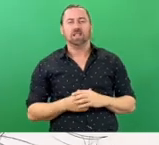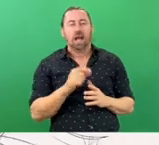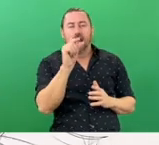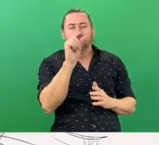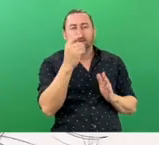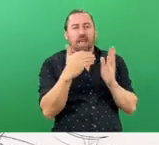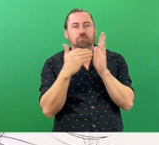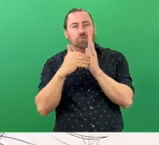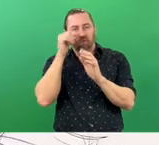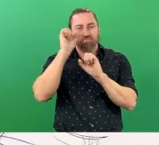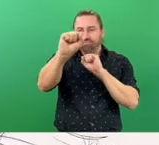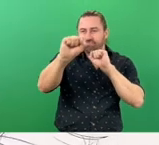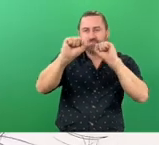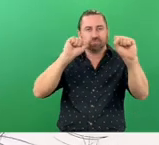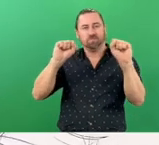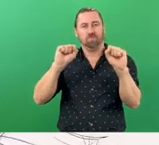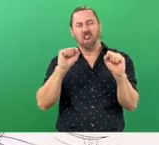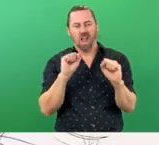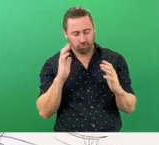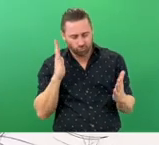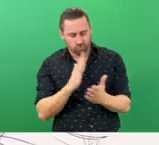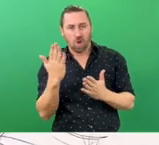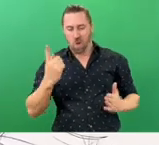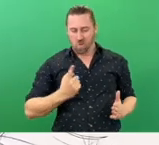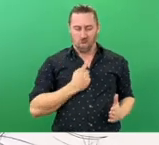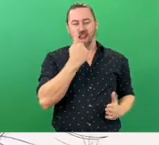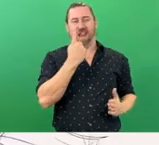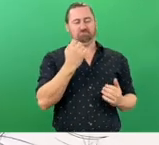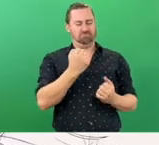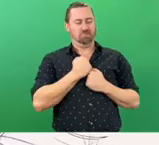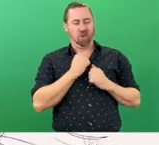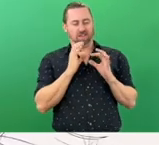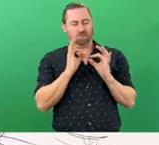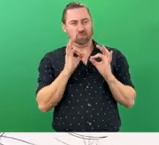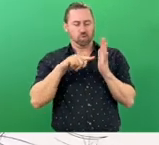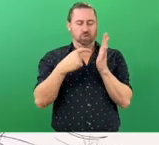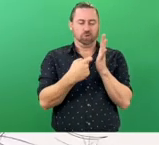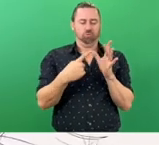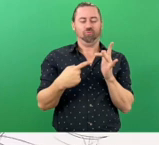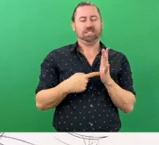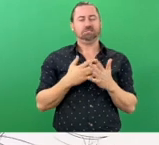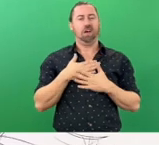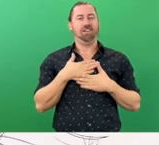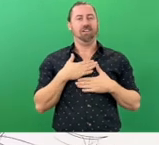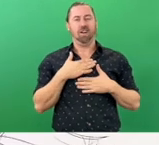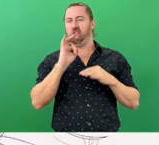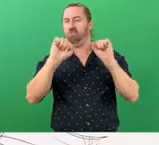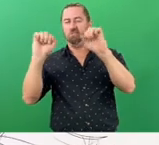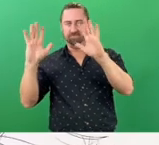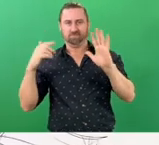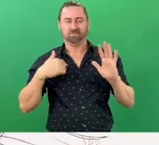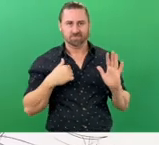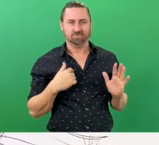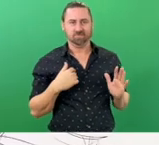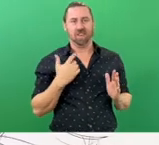small detail that's just idiosyncratic and peculiar and very, very particular to you, and bring that small detail in relative